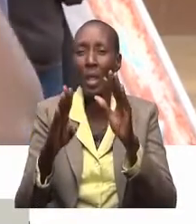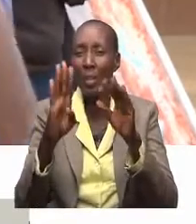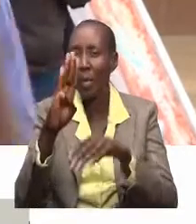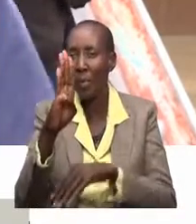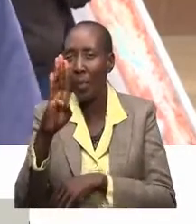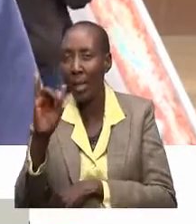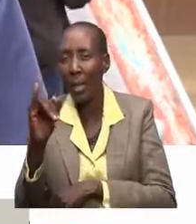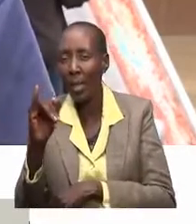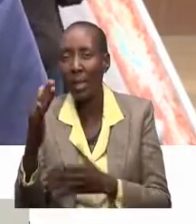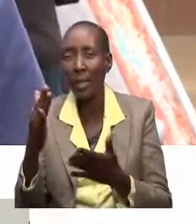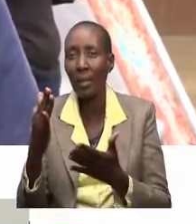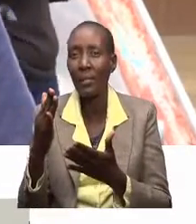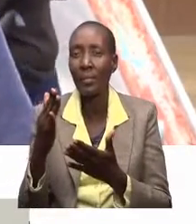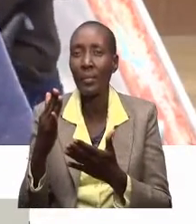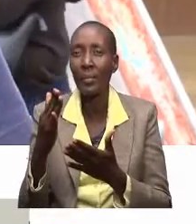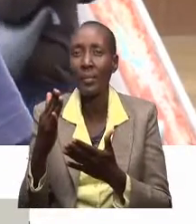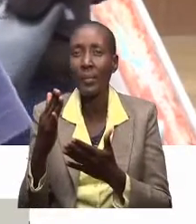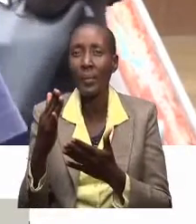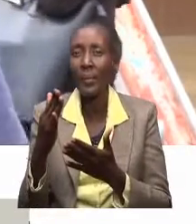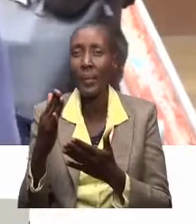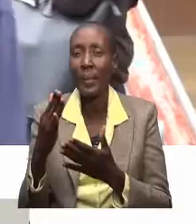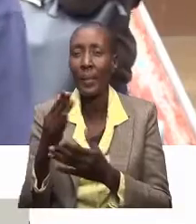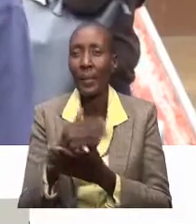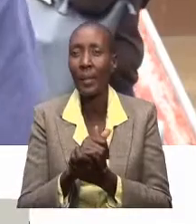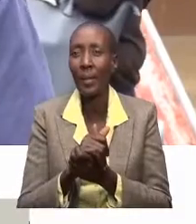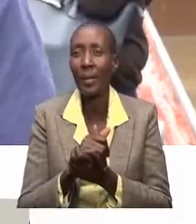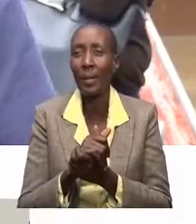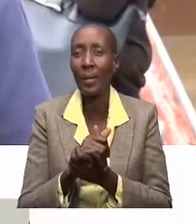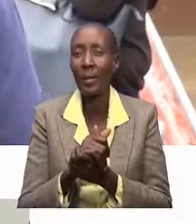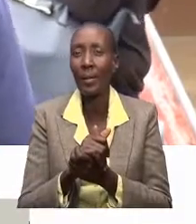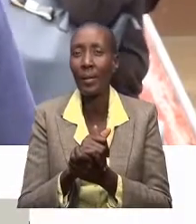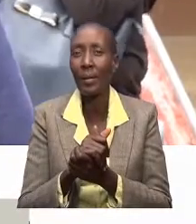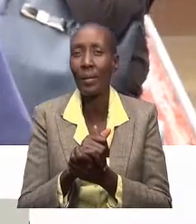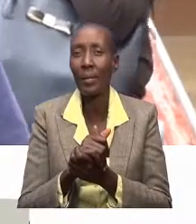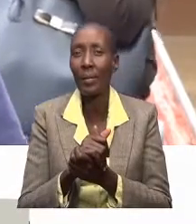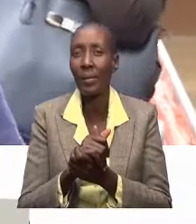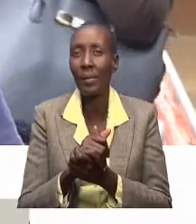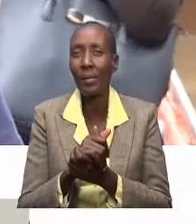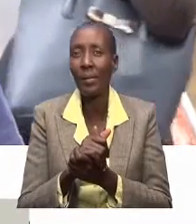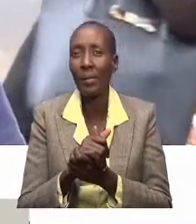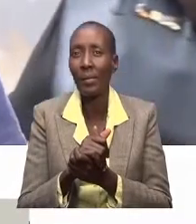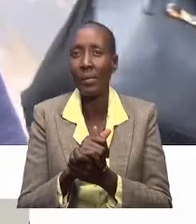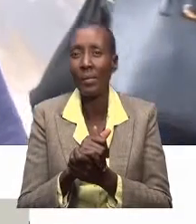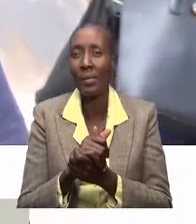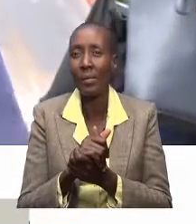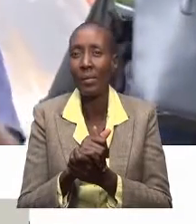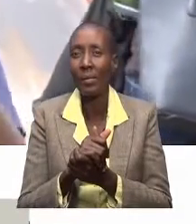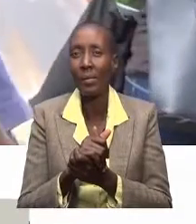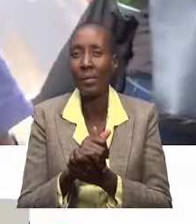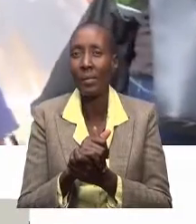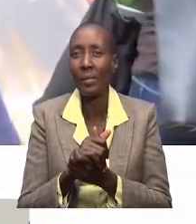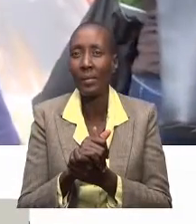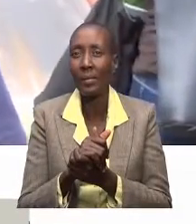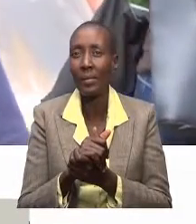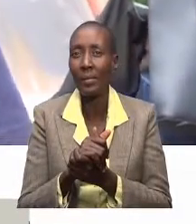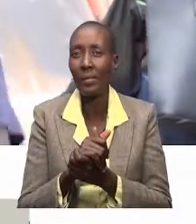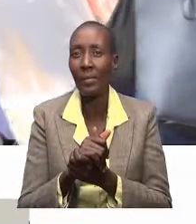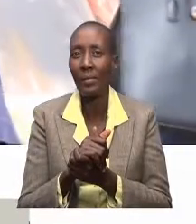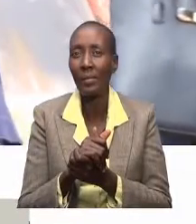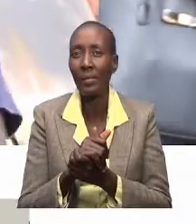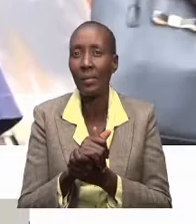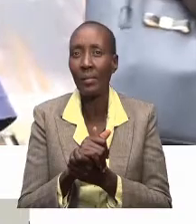we have not seen this BBI that they have included people with disability inside. Where by myself I cannot accept that maybe,